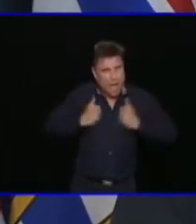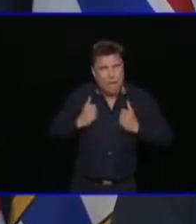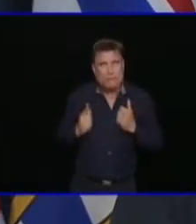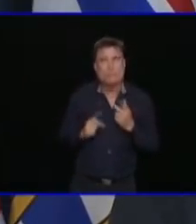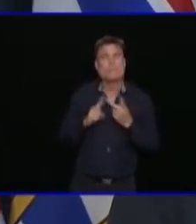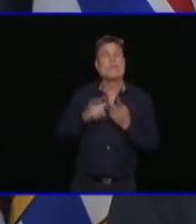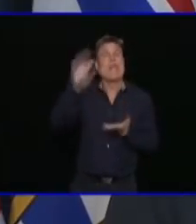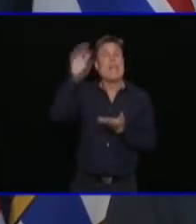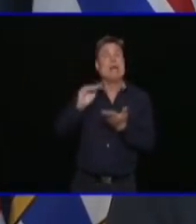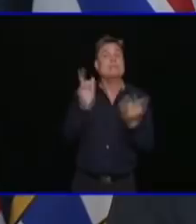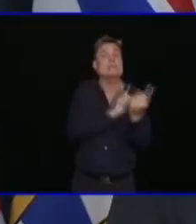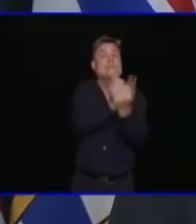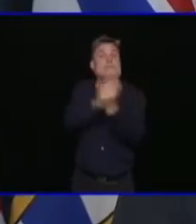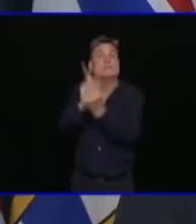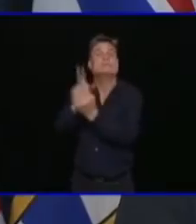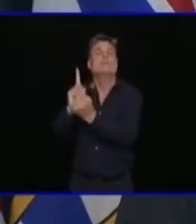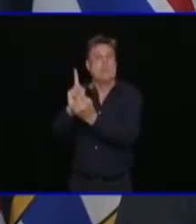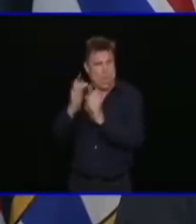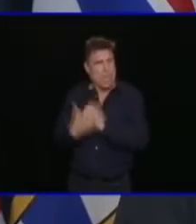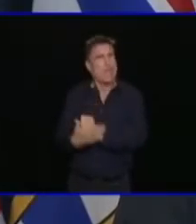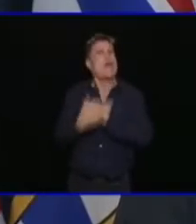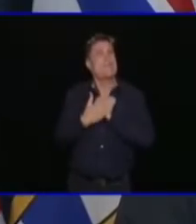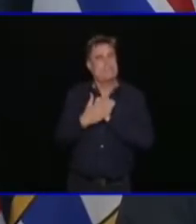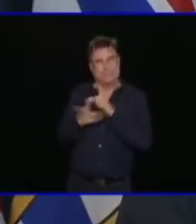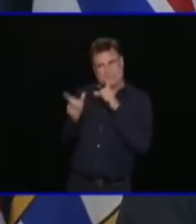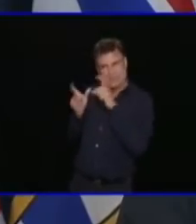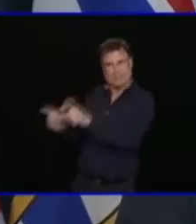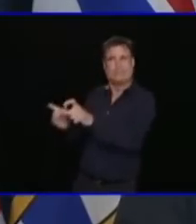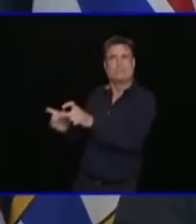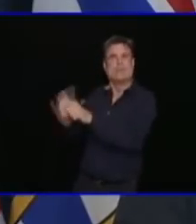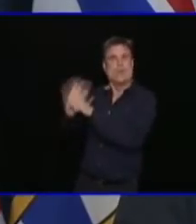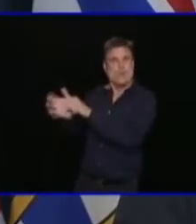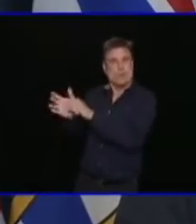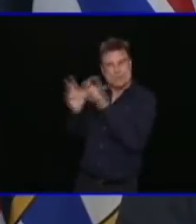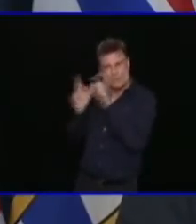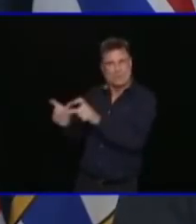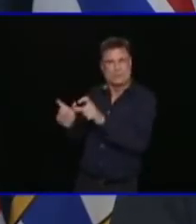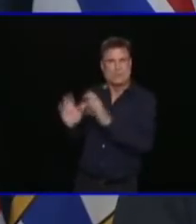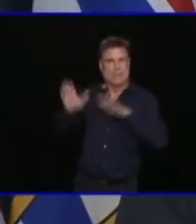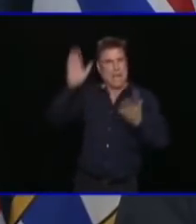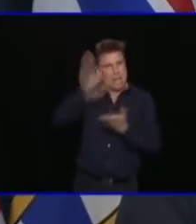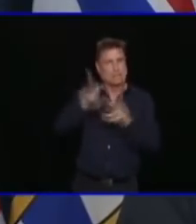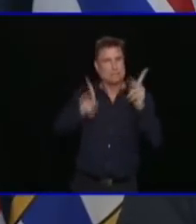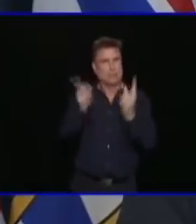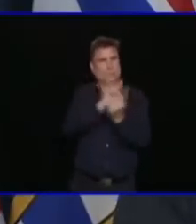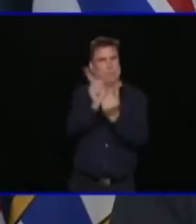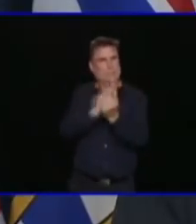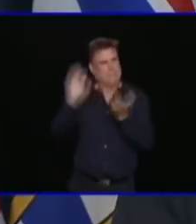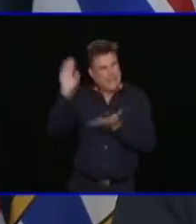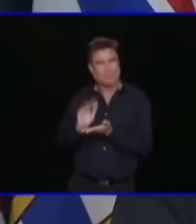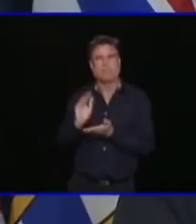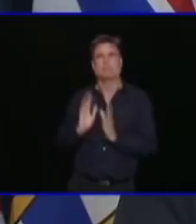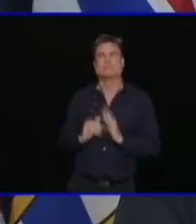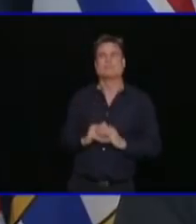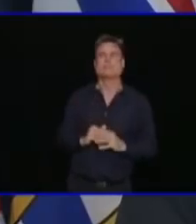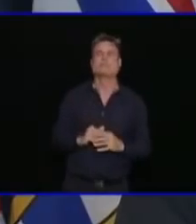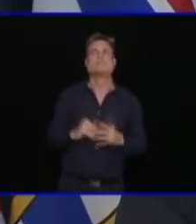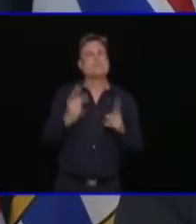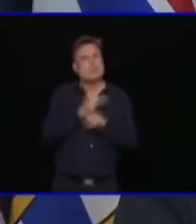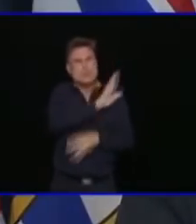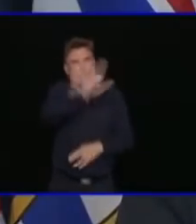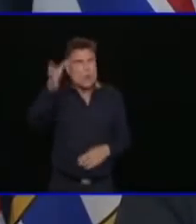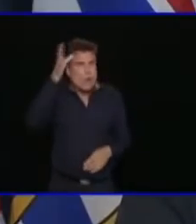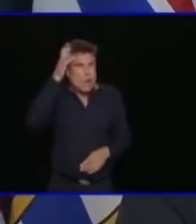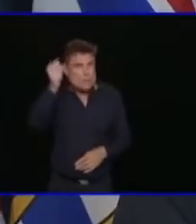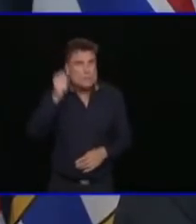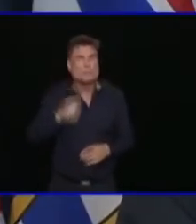know has made the difference for us in our BC effort. There's a place for common sense, but right now there's a need for COVID sense, and